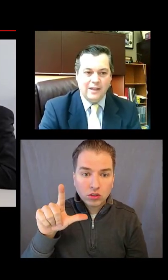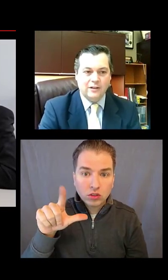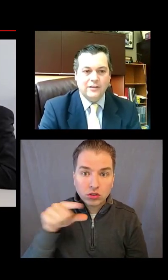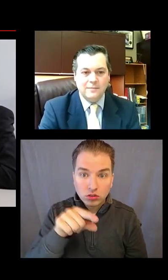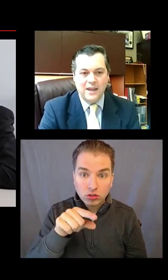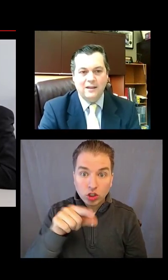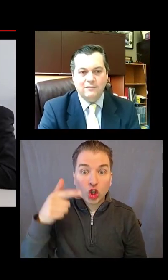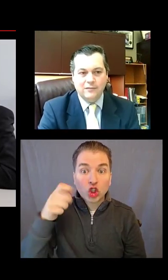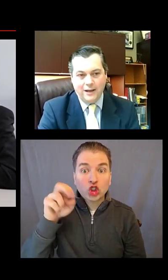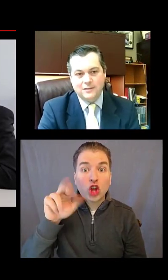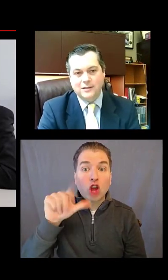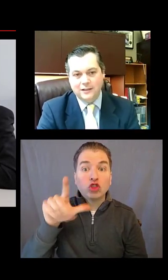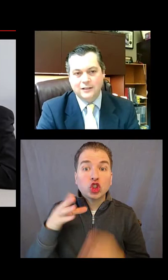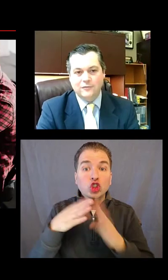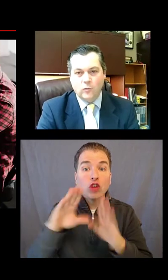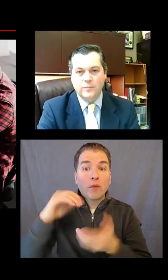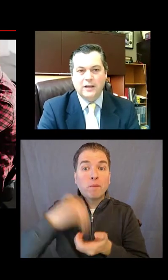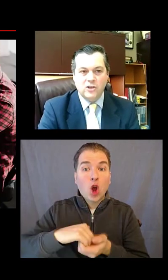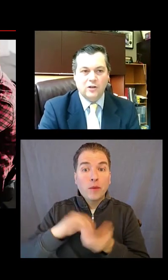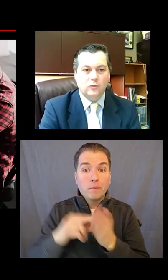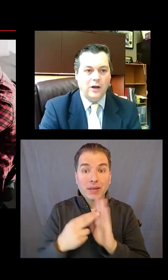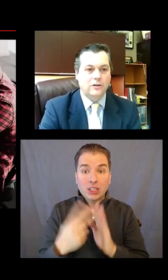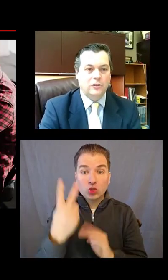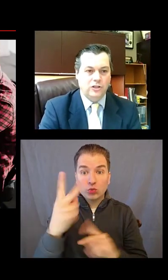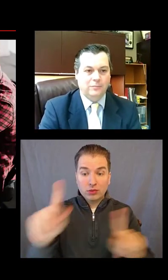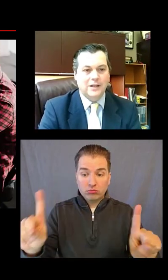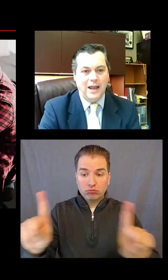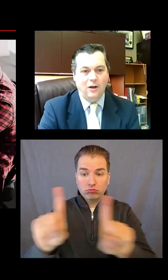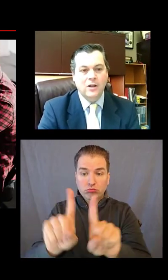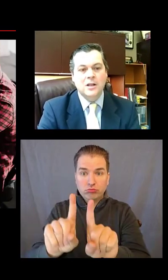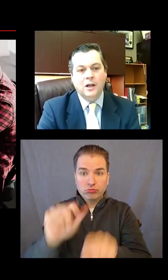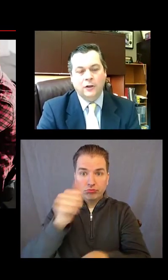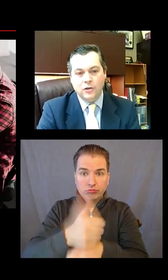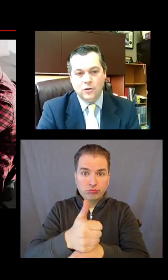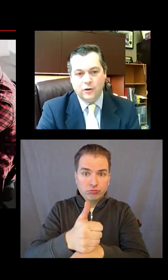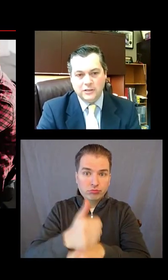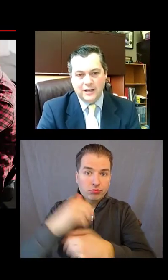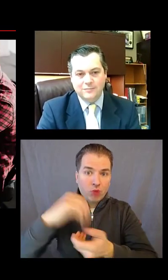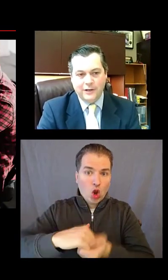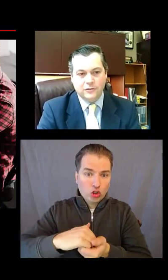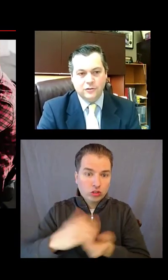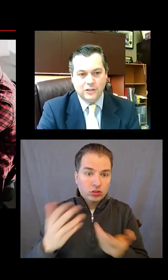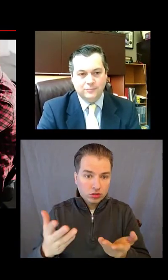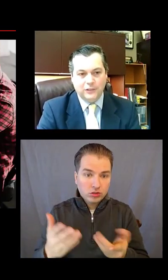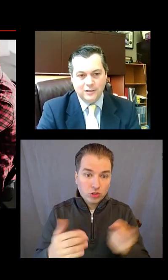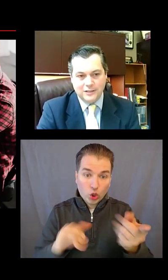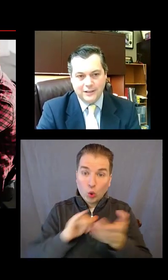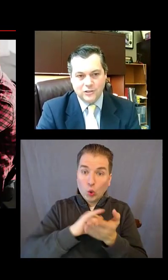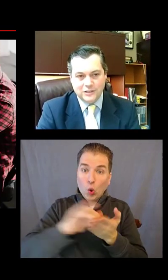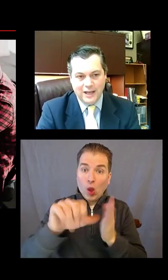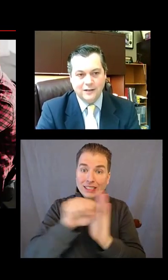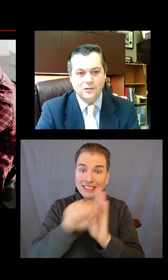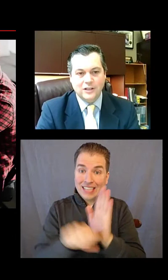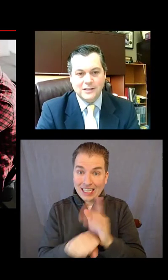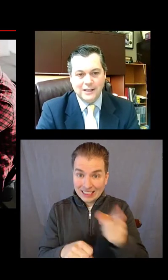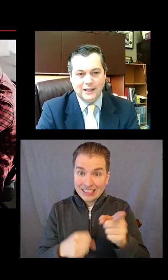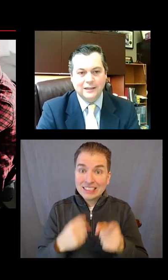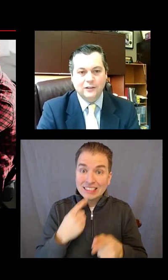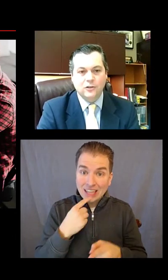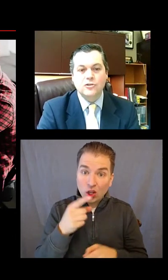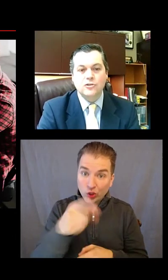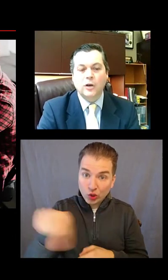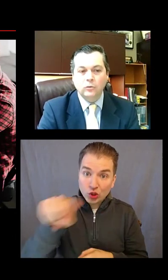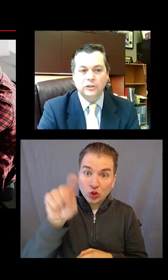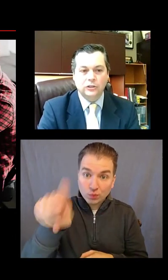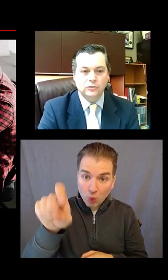come together, they may have accidentally formed a general partnership. Now, under New York State Partnership Law, Section 10, you can see